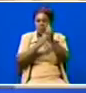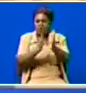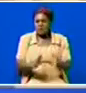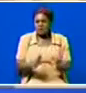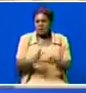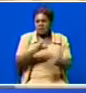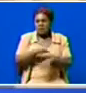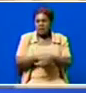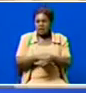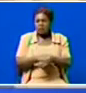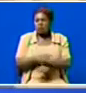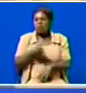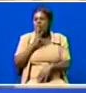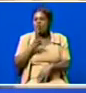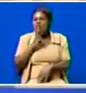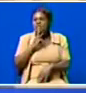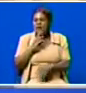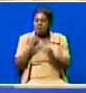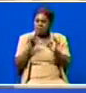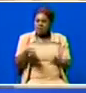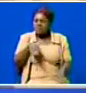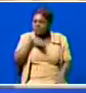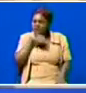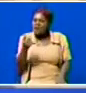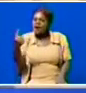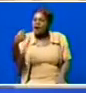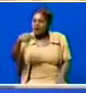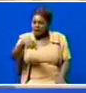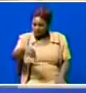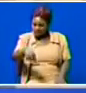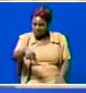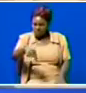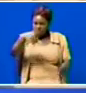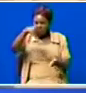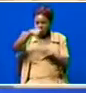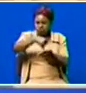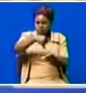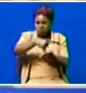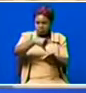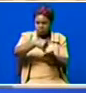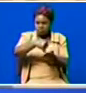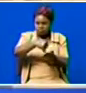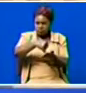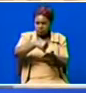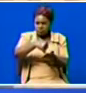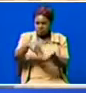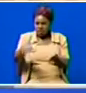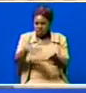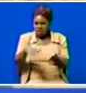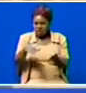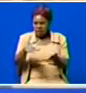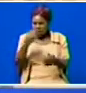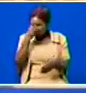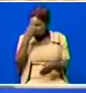get holy water from River Jordan so that in case Raila Odinga comes within the earshot or within the prisons where